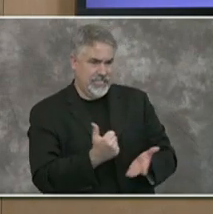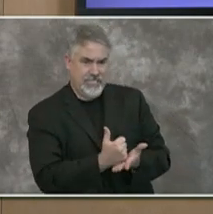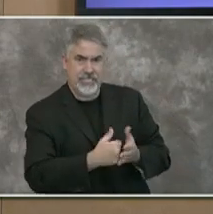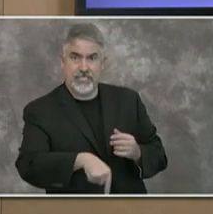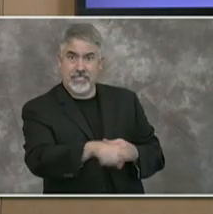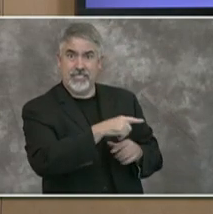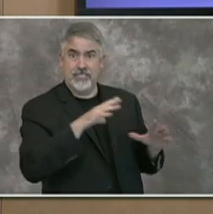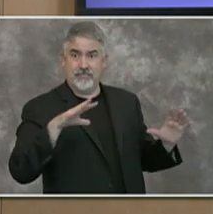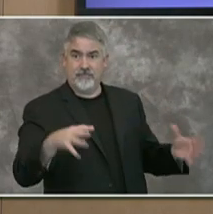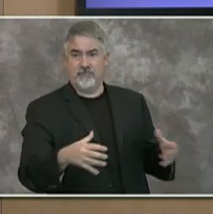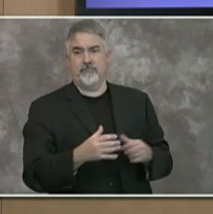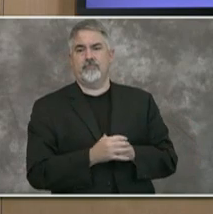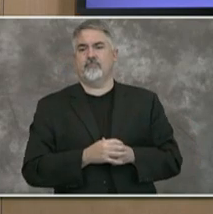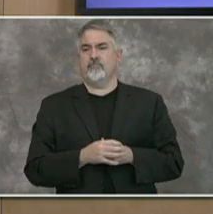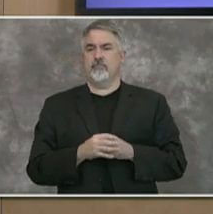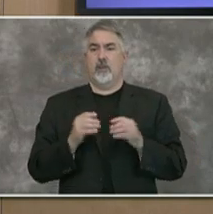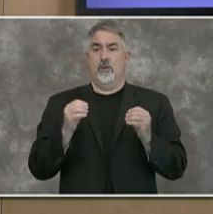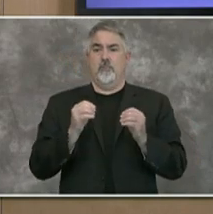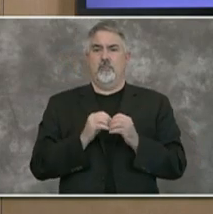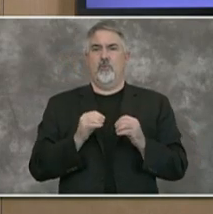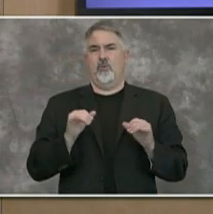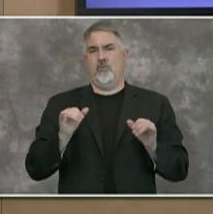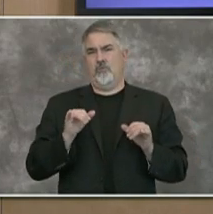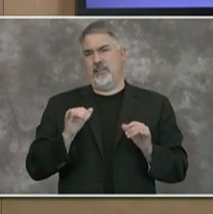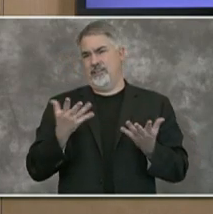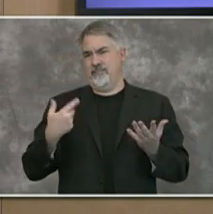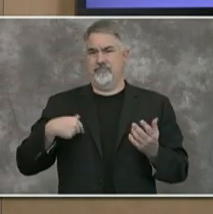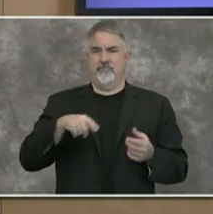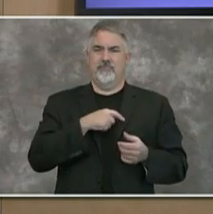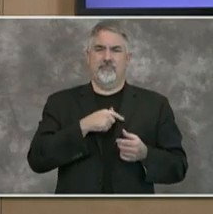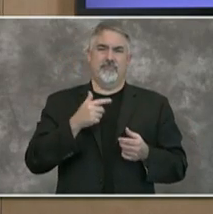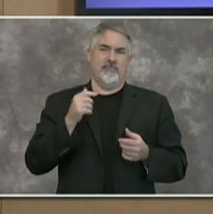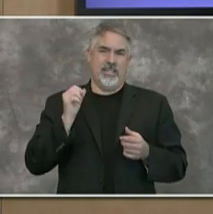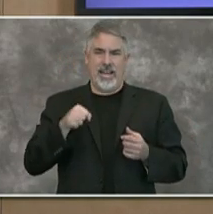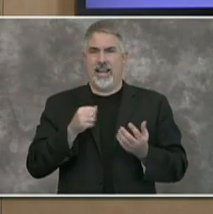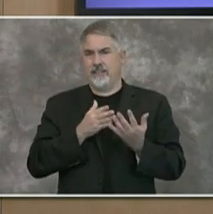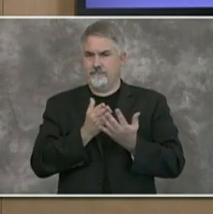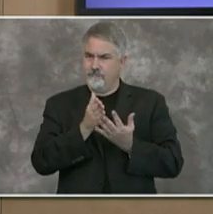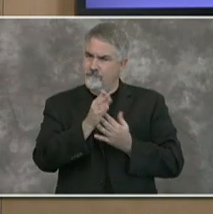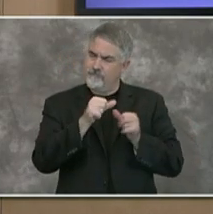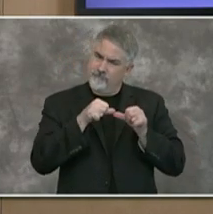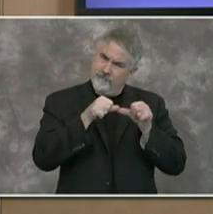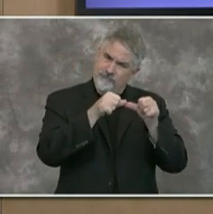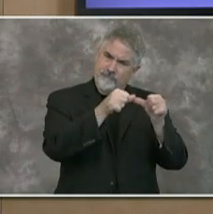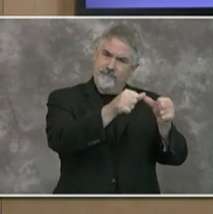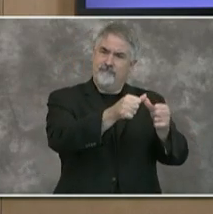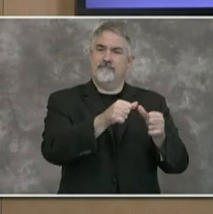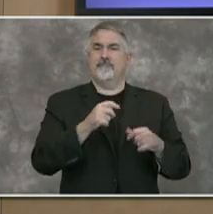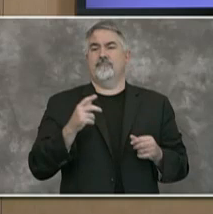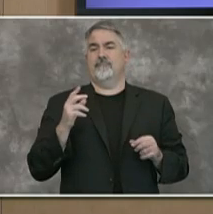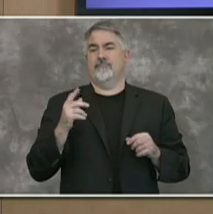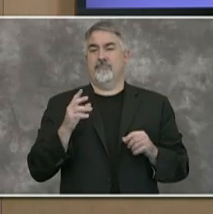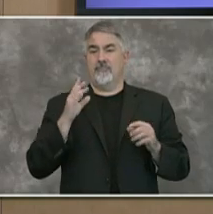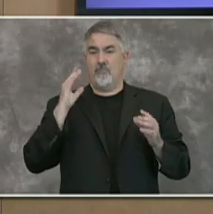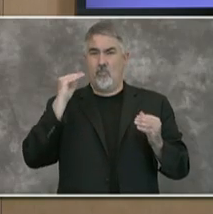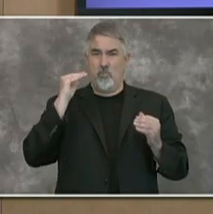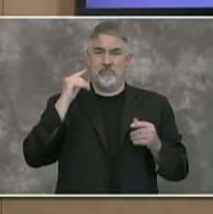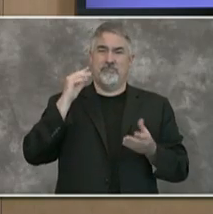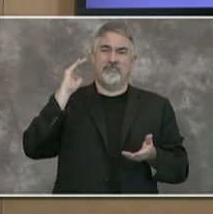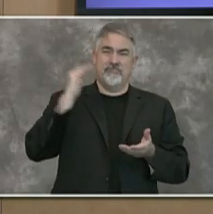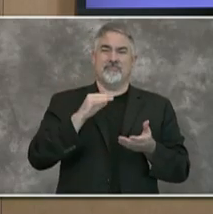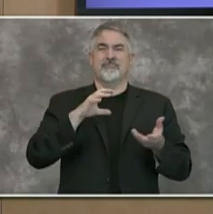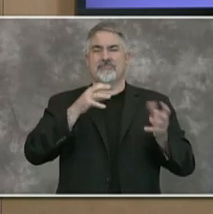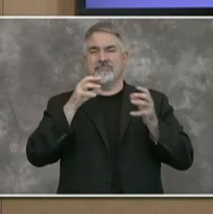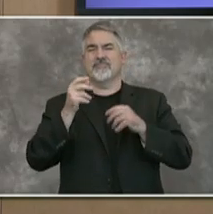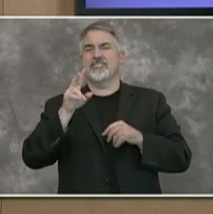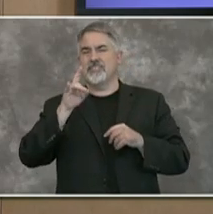solid, more solid nature of the foundation we have to get through this, and hopefully the fewer instances of things like domestic violence and drug and